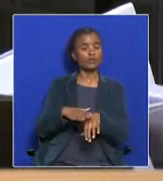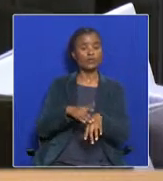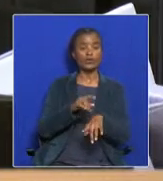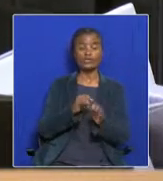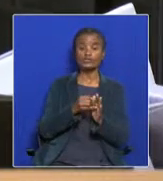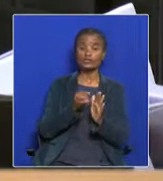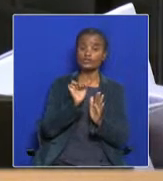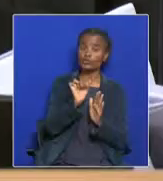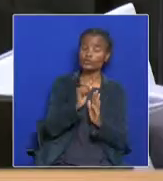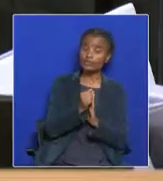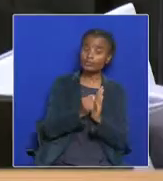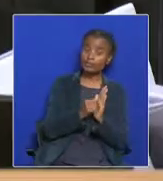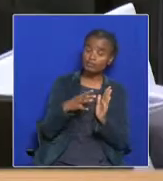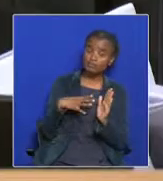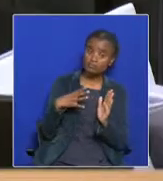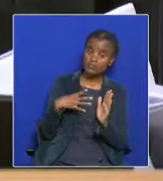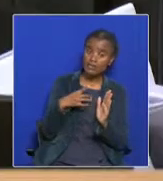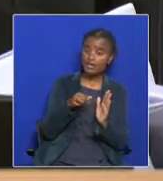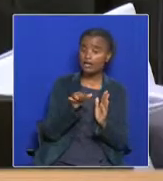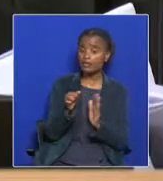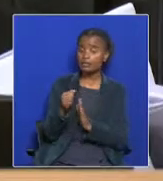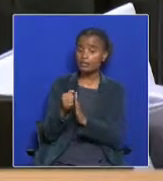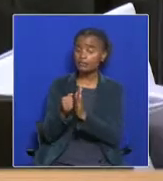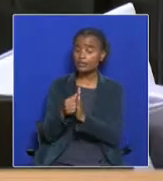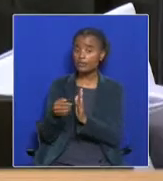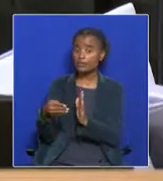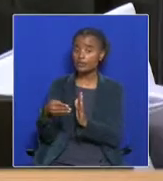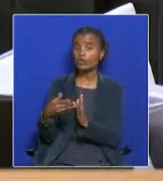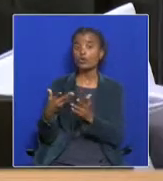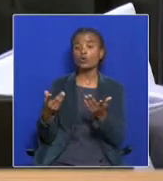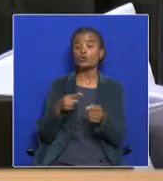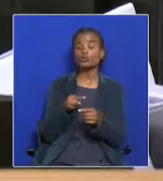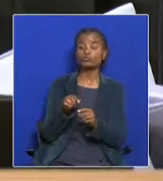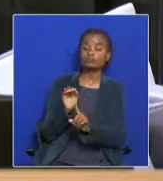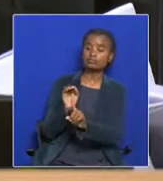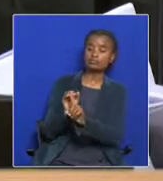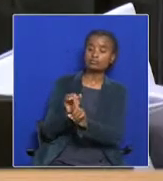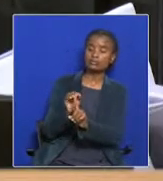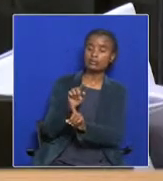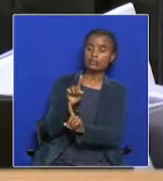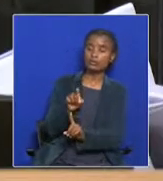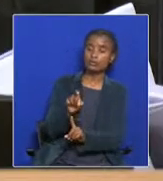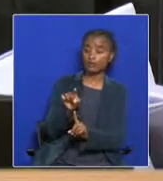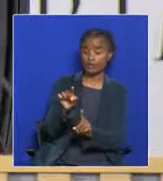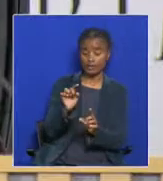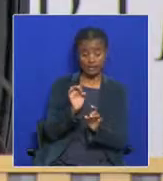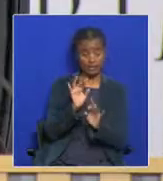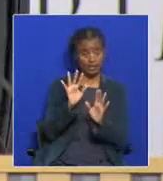it? Because clearly it doesn't seem like she remembered it independently.